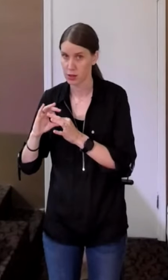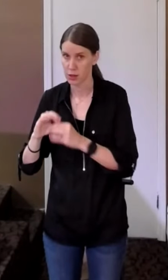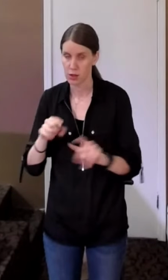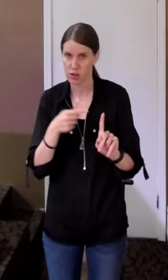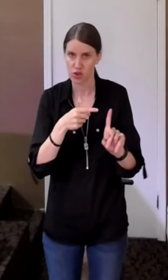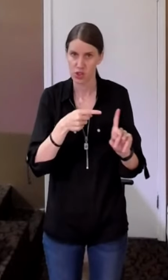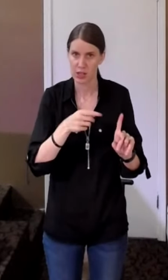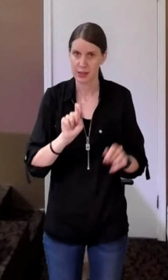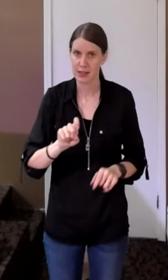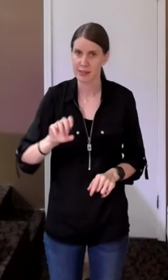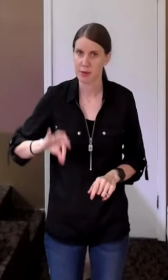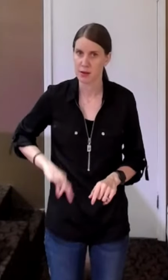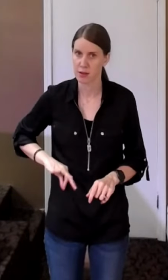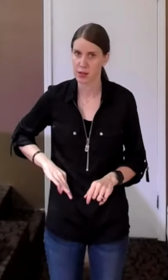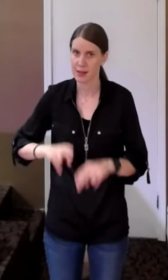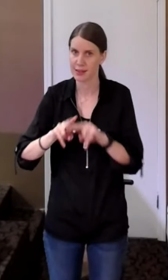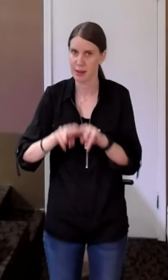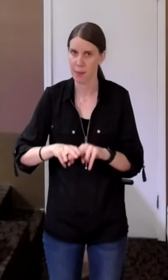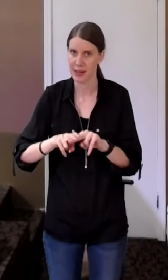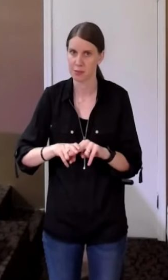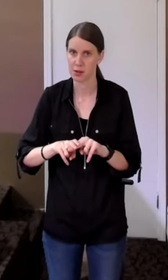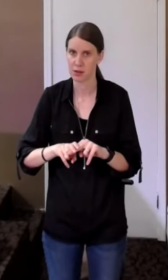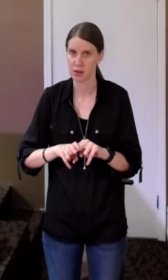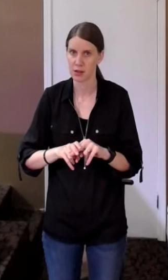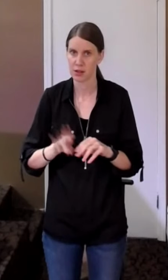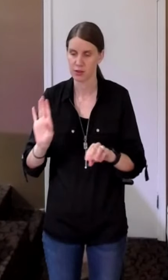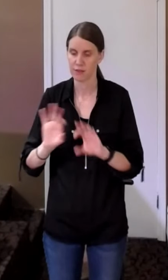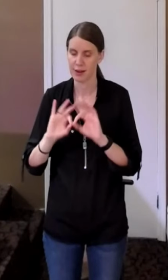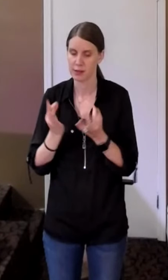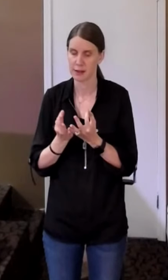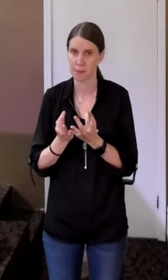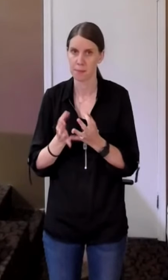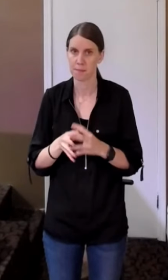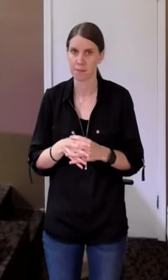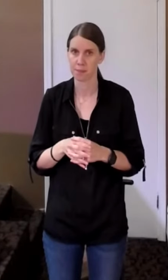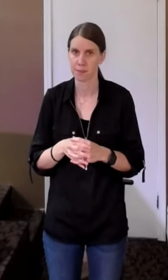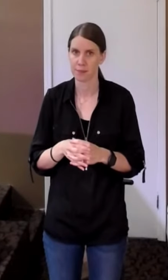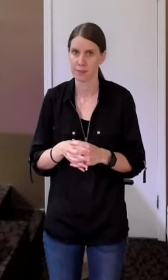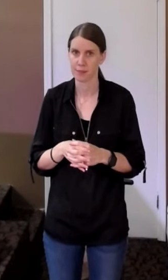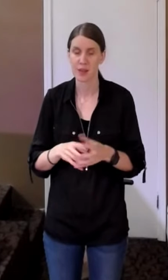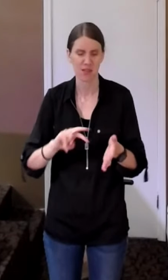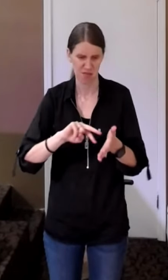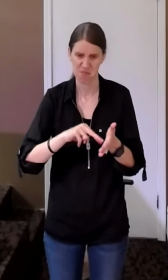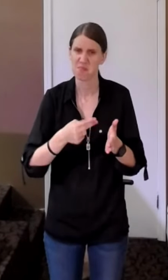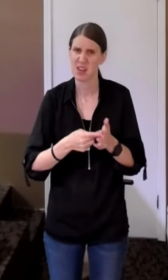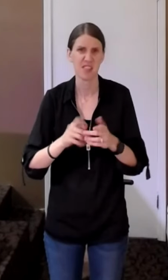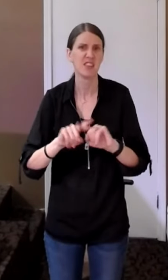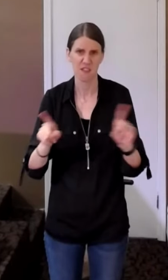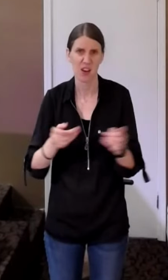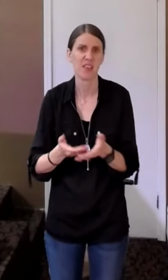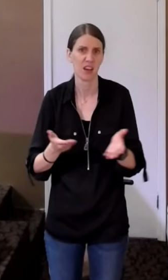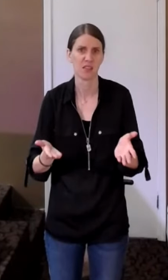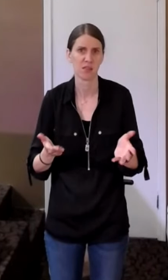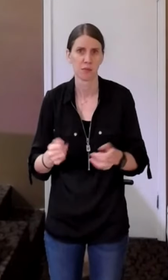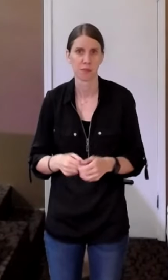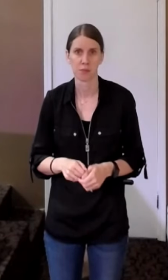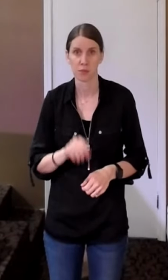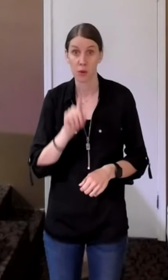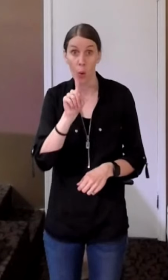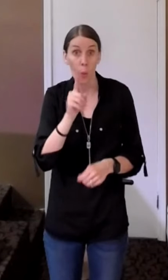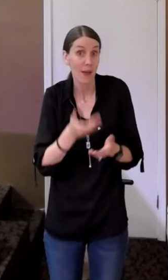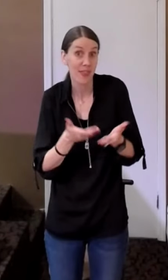She needs to be dependable for her family. And that means a lot of different things, okay? One